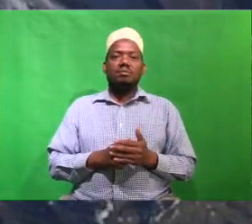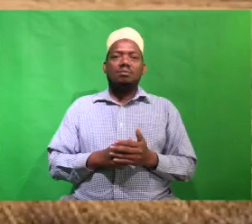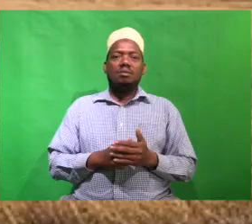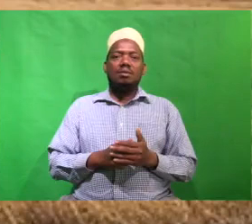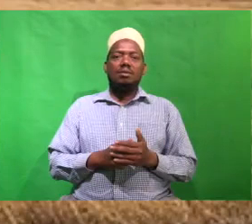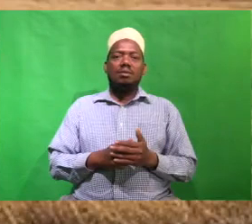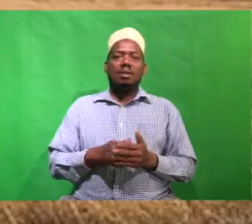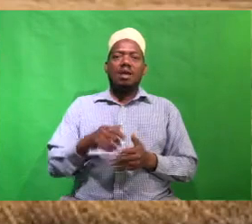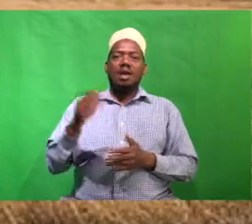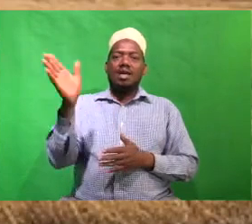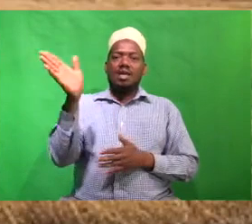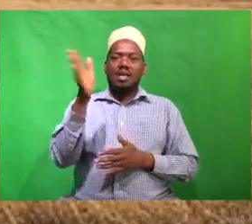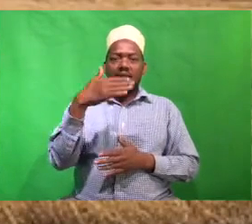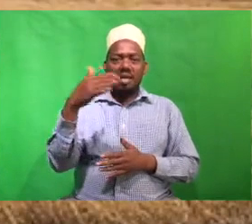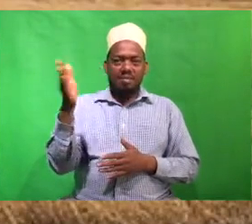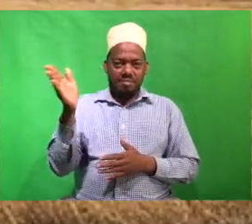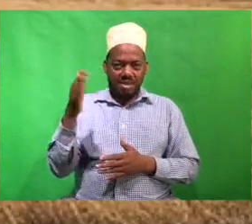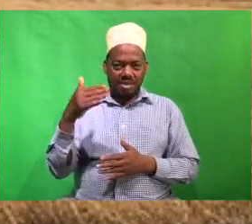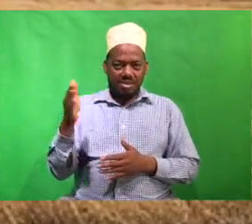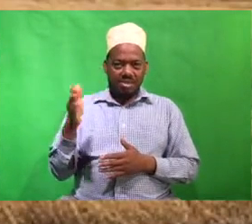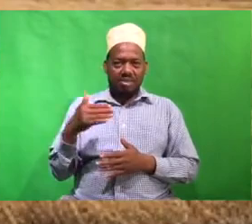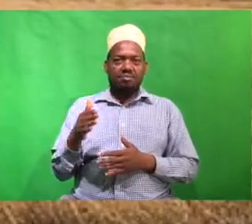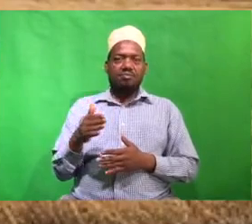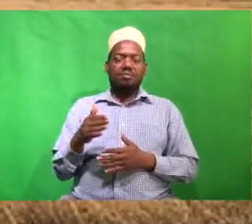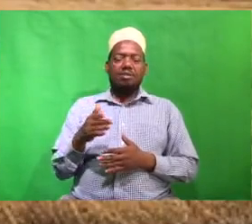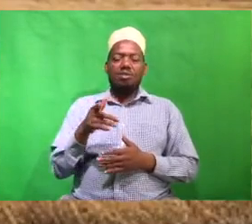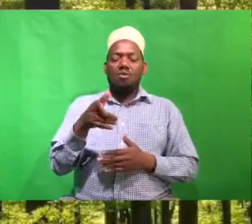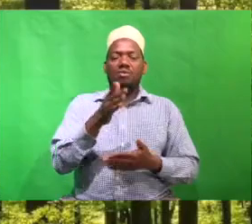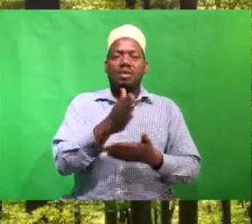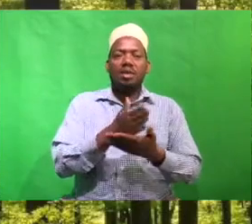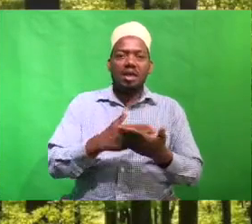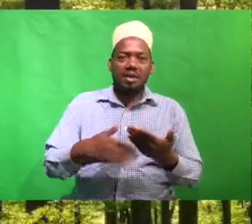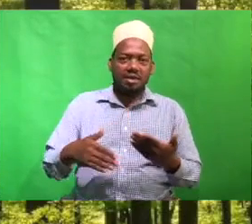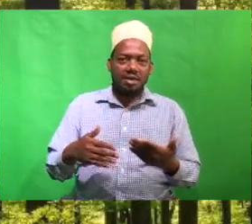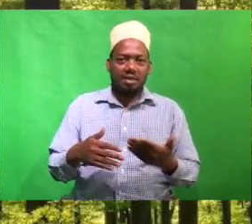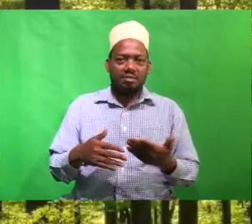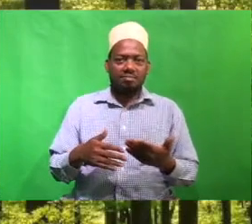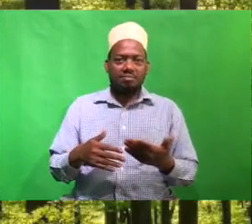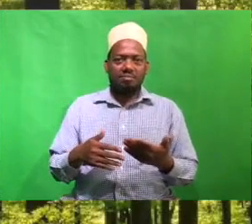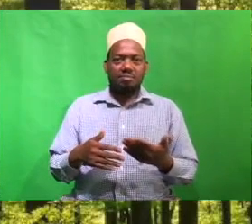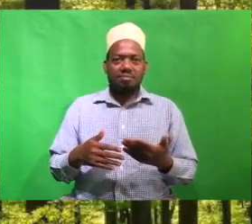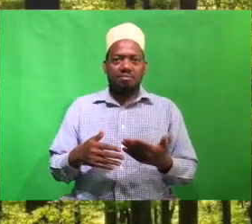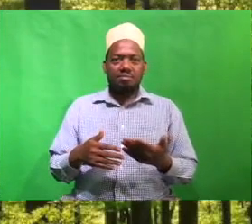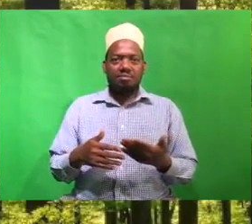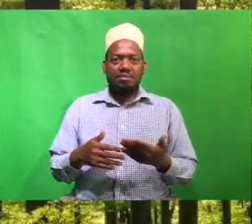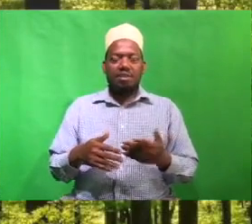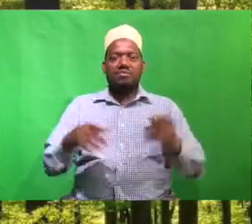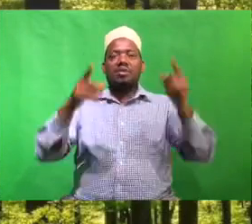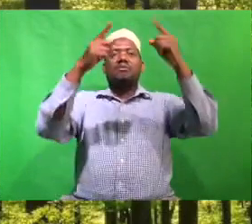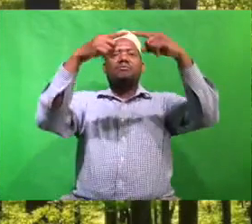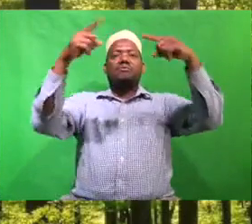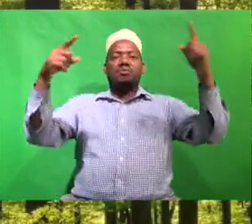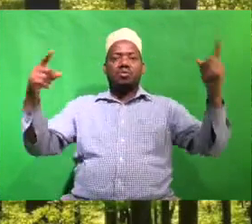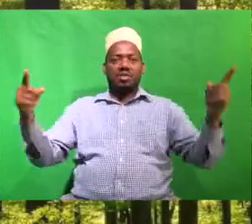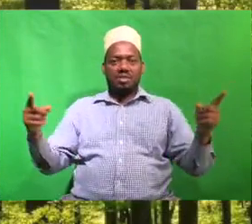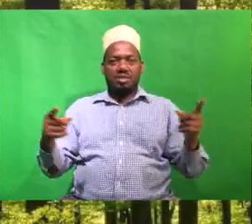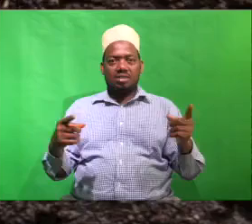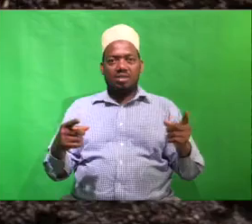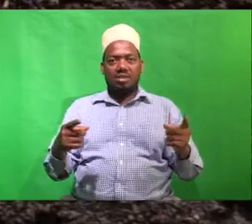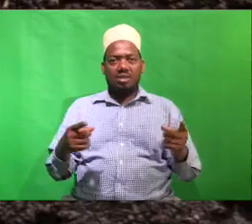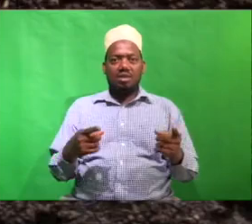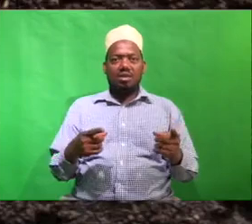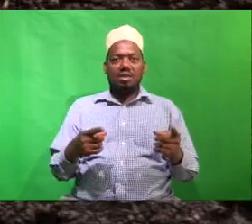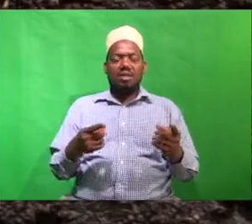climate of the area, vegetation of the area. Maybe you say the types of forest, or we have the forest, also can